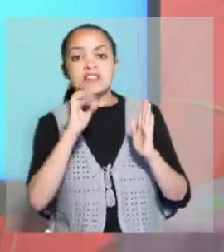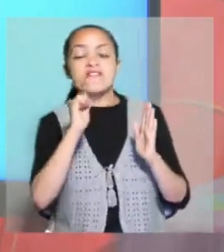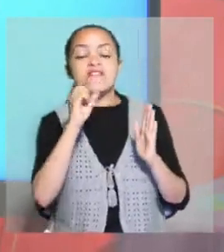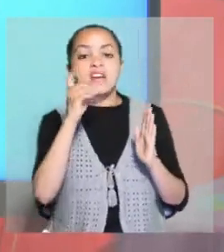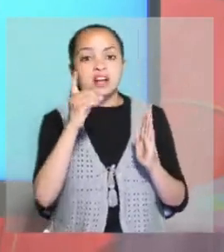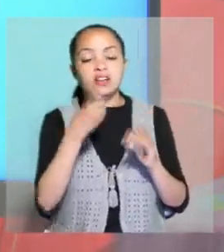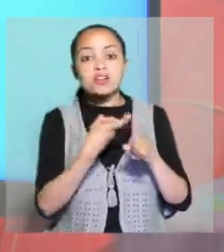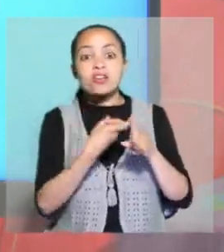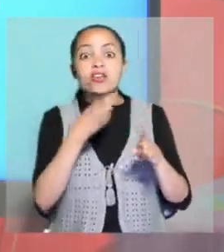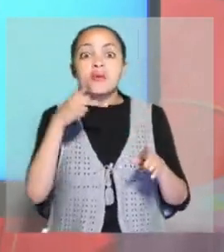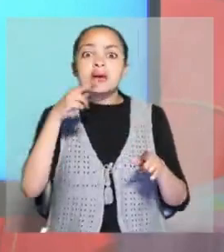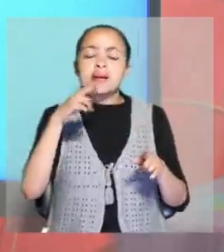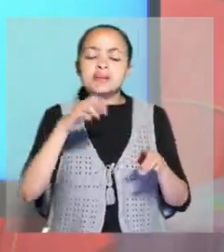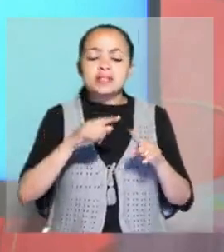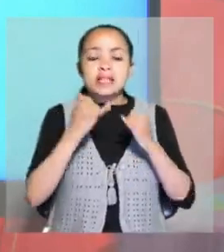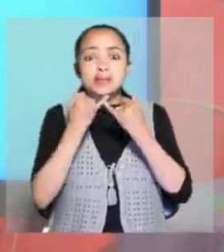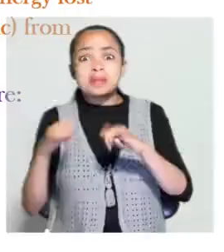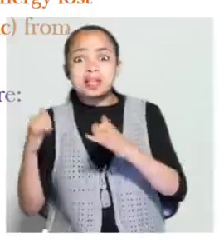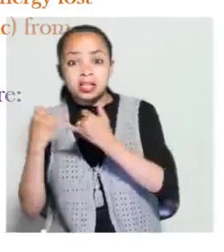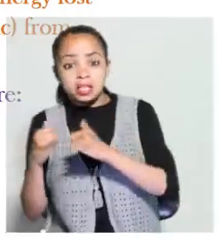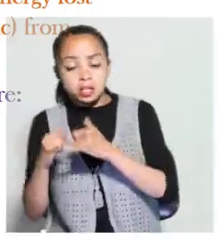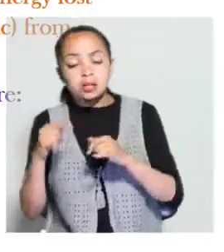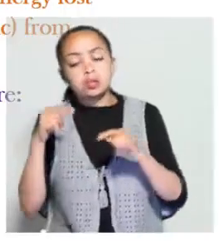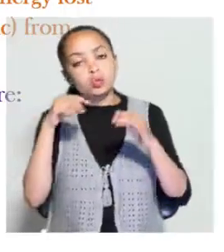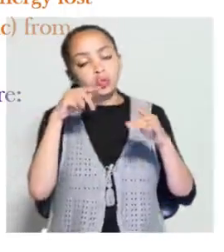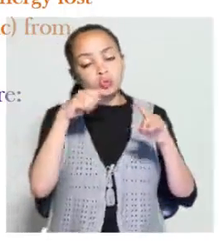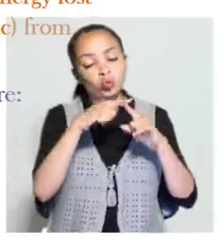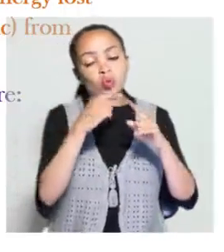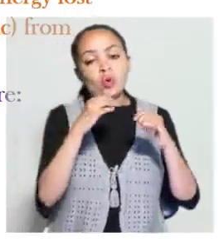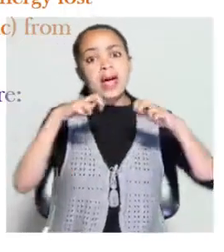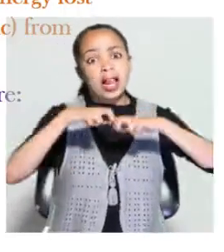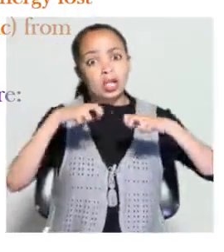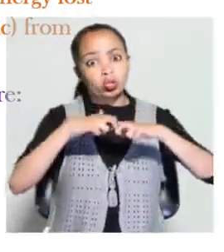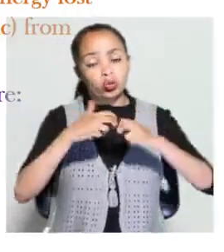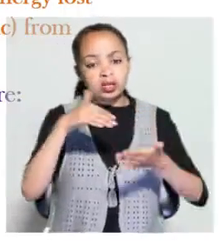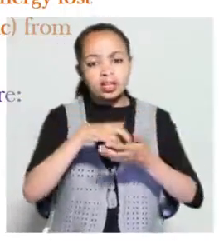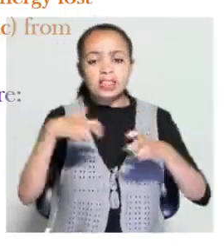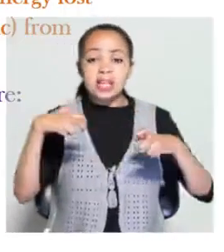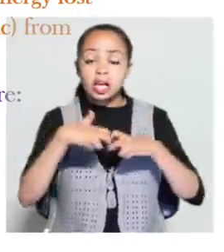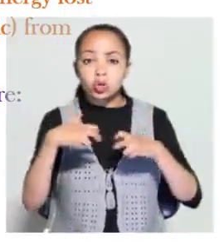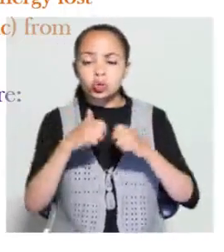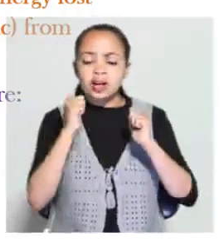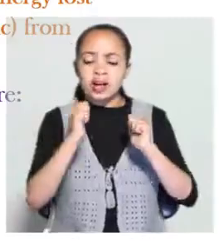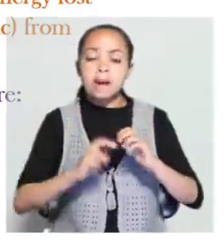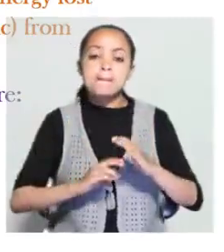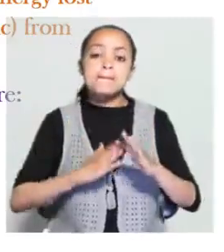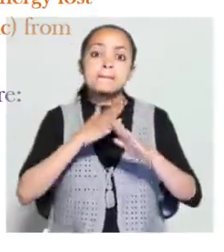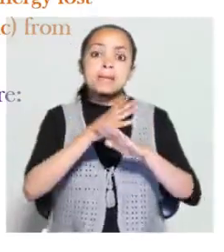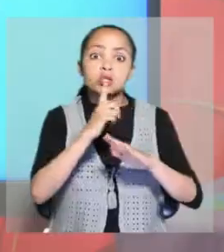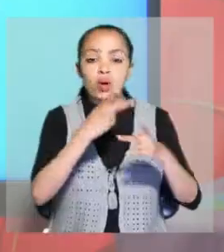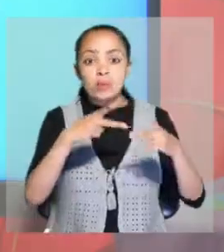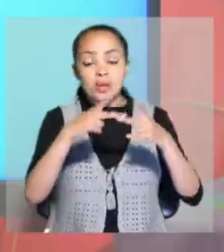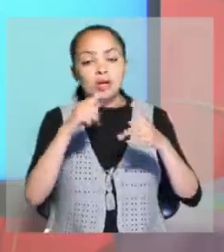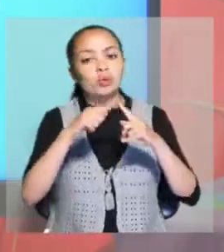Kreps cycle, split into electron again, where the electron can pass from one carrier to